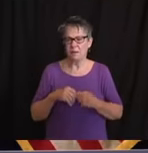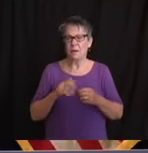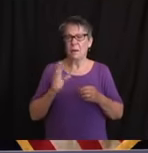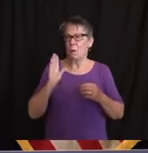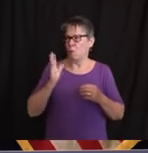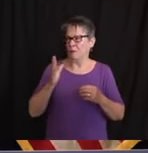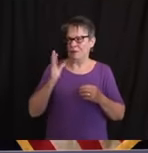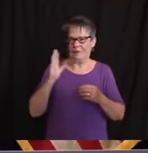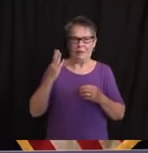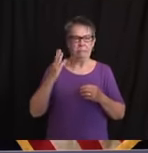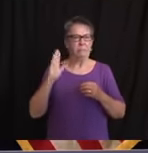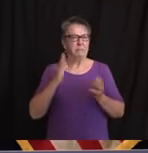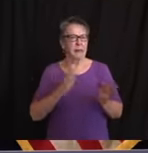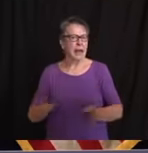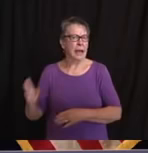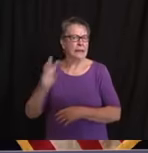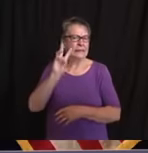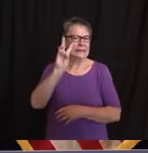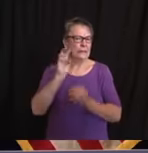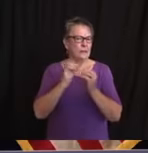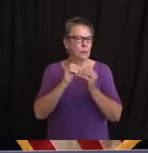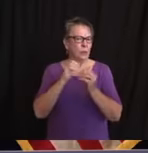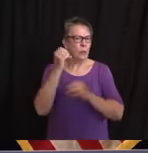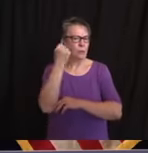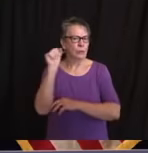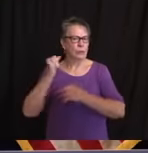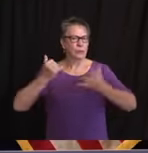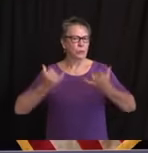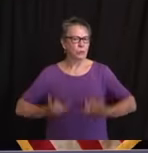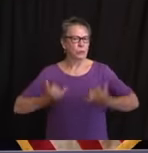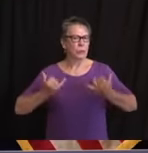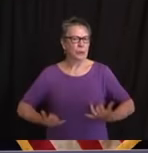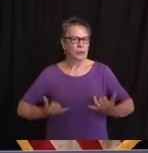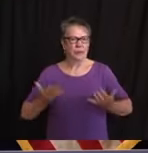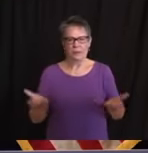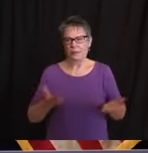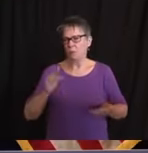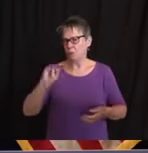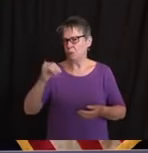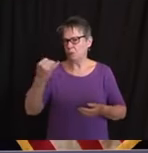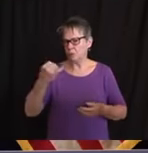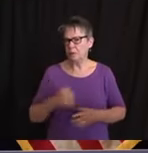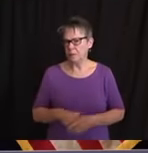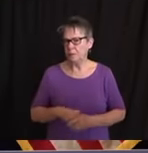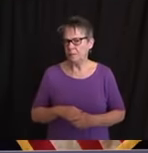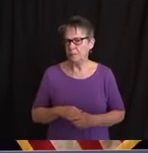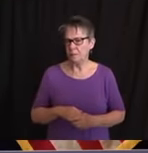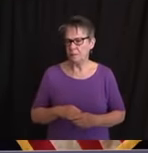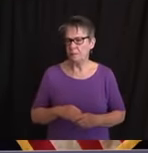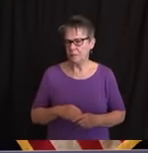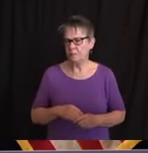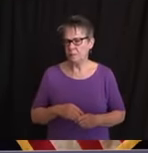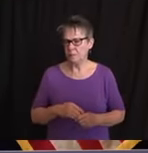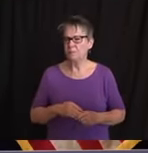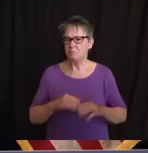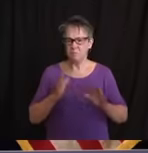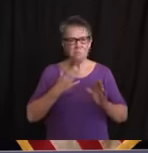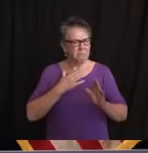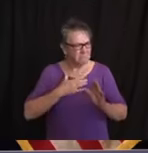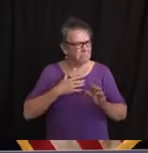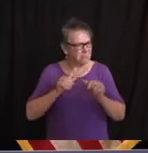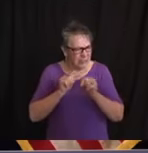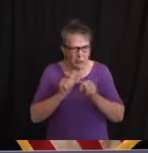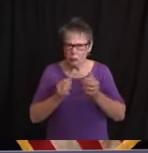hour of need in our country. Please keep it up. Please not only continue to protest peacefully, side by side,